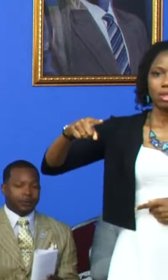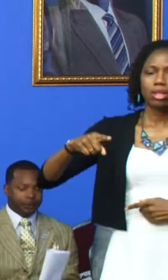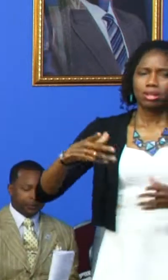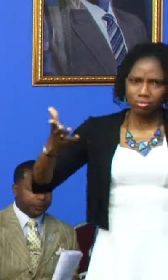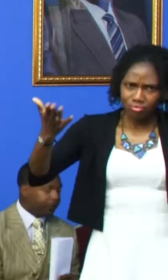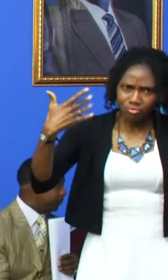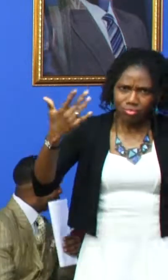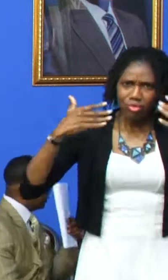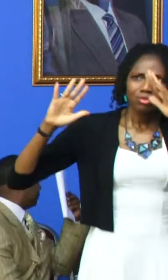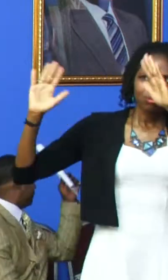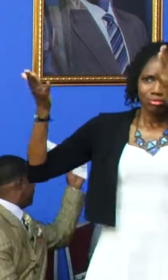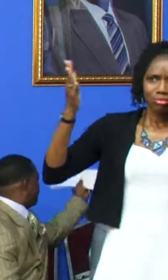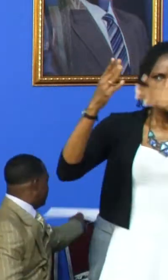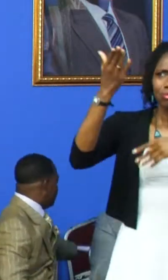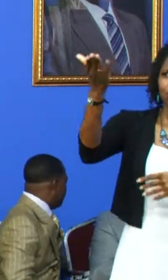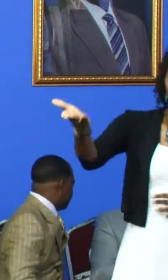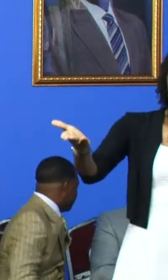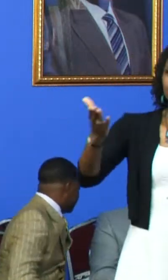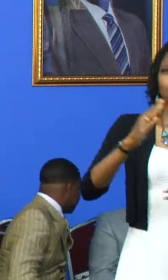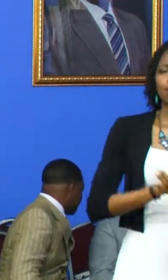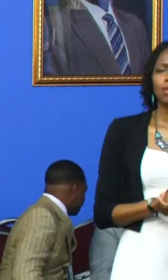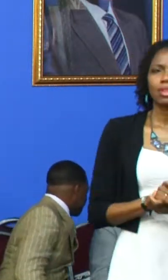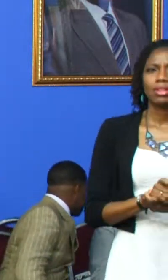Give them a big hand.